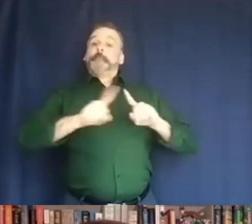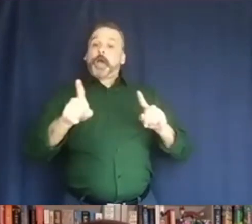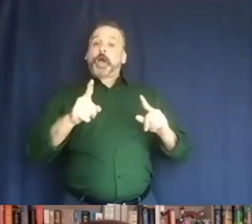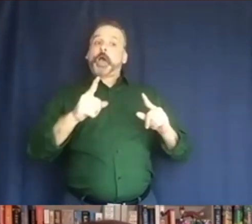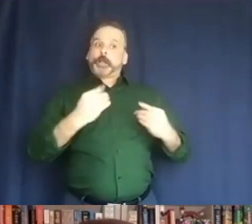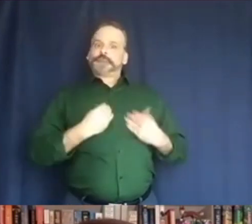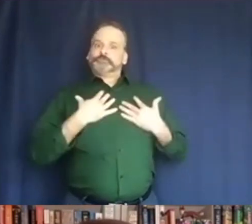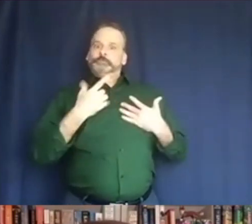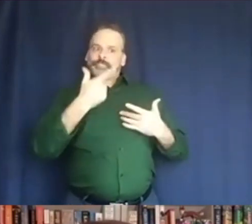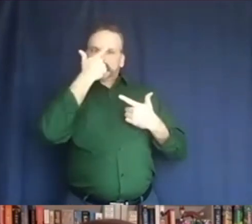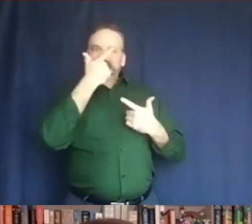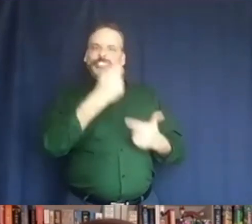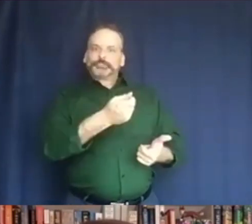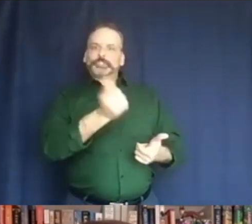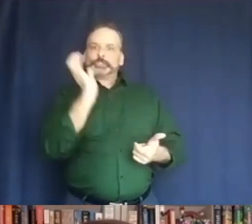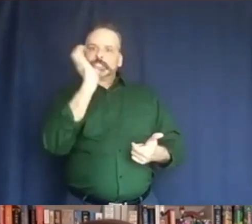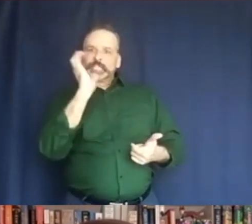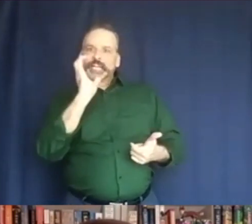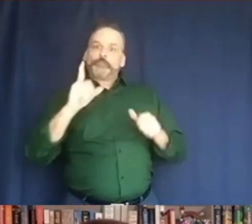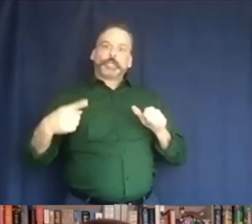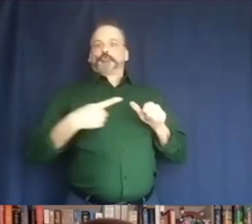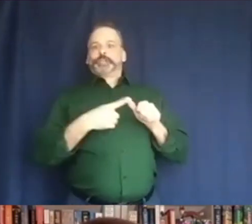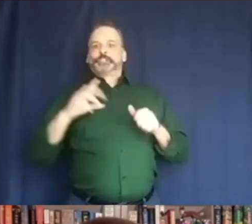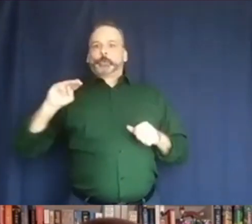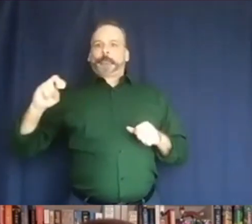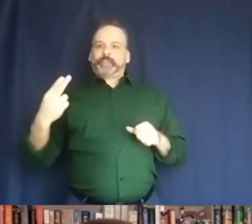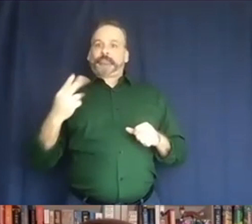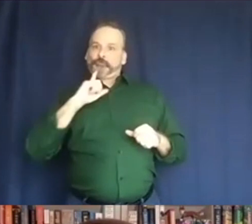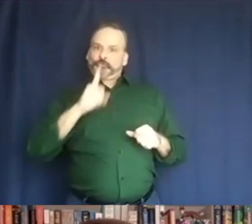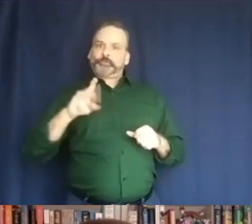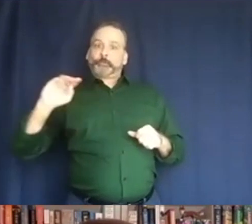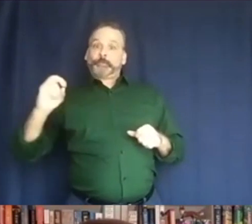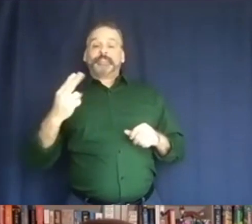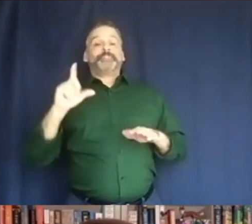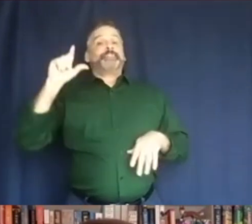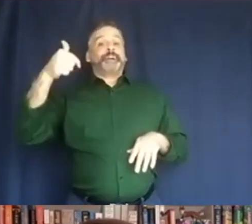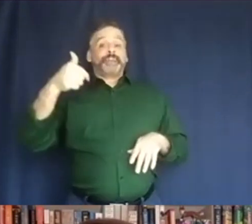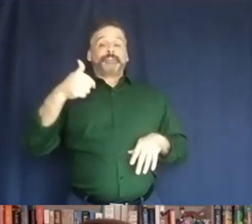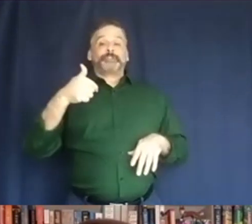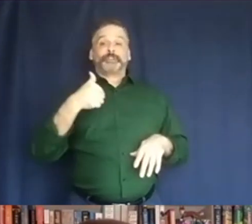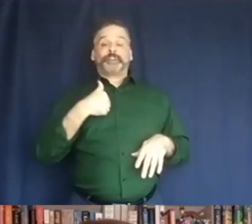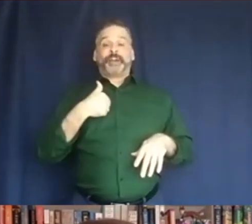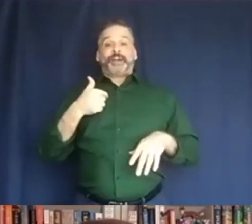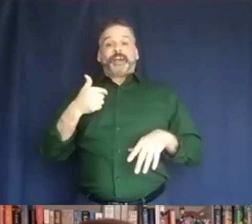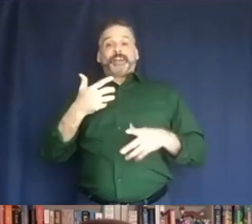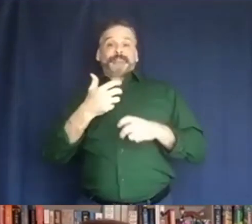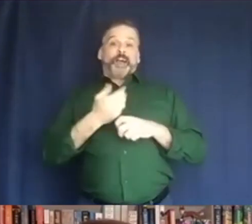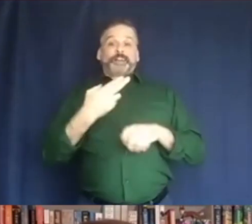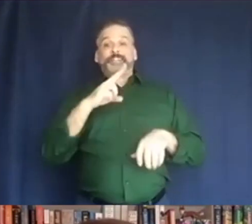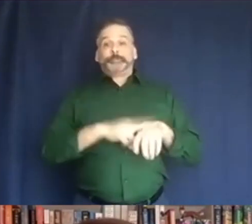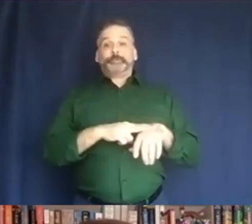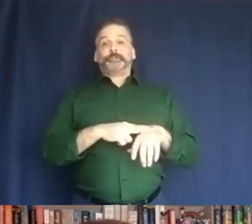in seeking out the original myths. And then later on, I got the typical diet